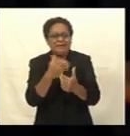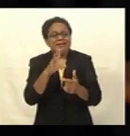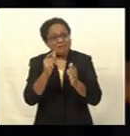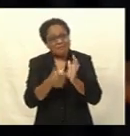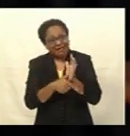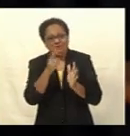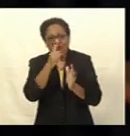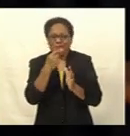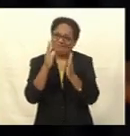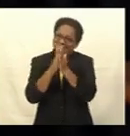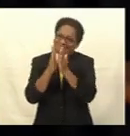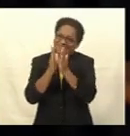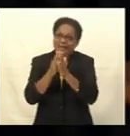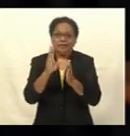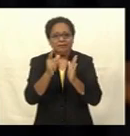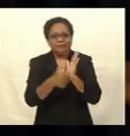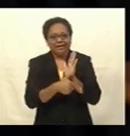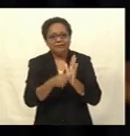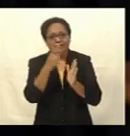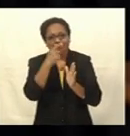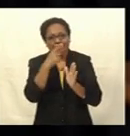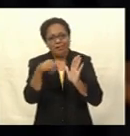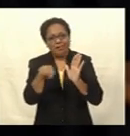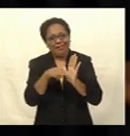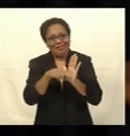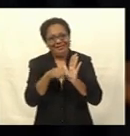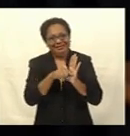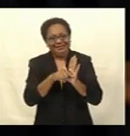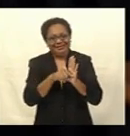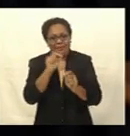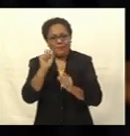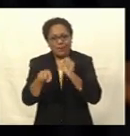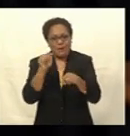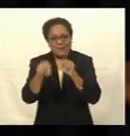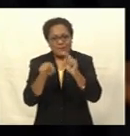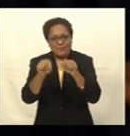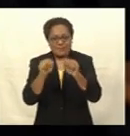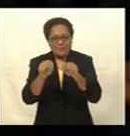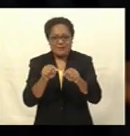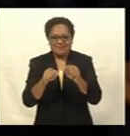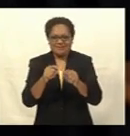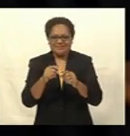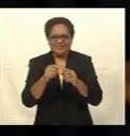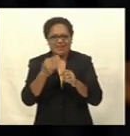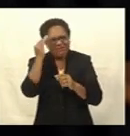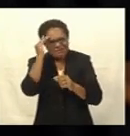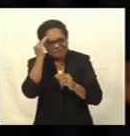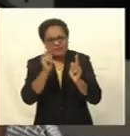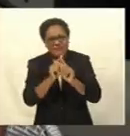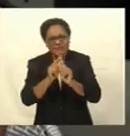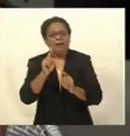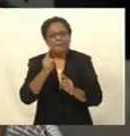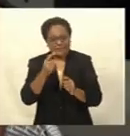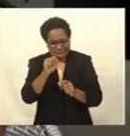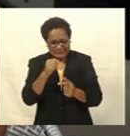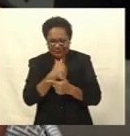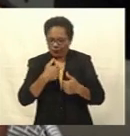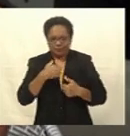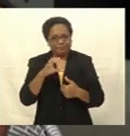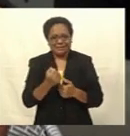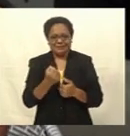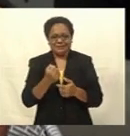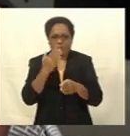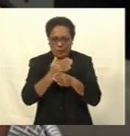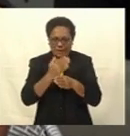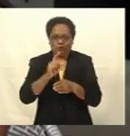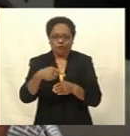say, "Oh, wonderful report," but it goes both ways. And yes, we have to be accountable. What is your